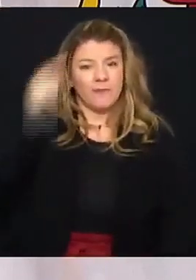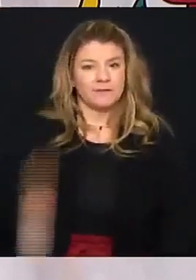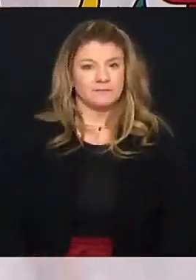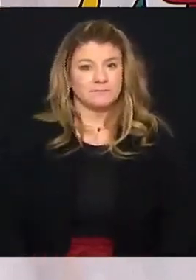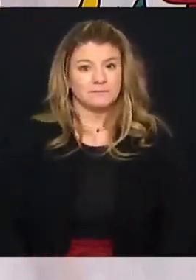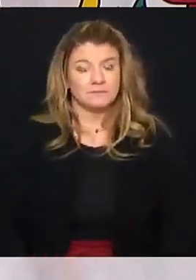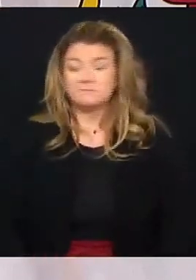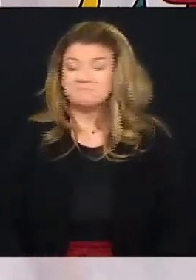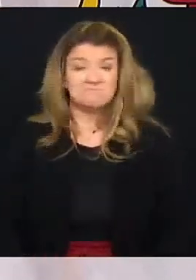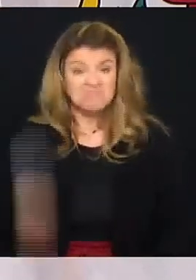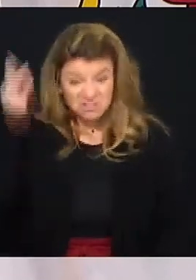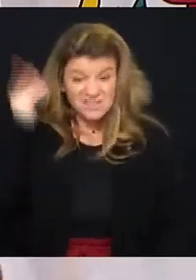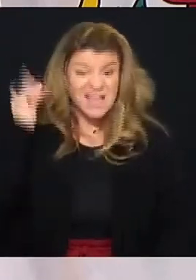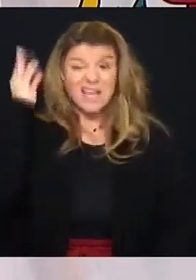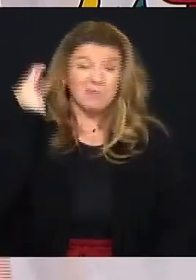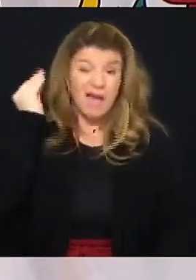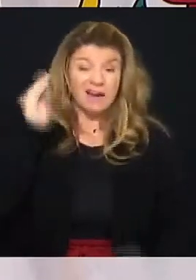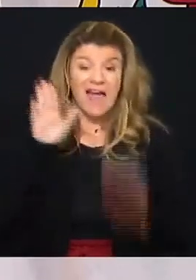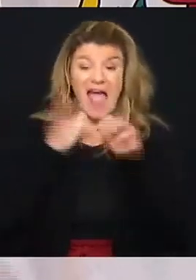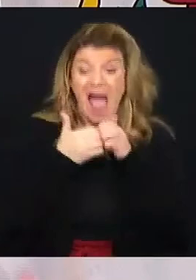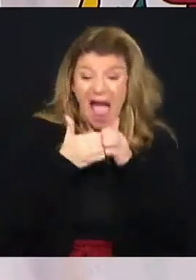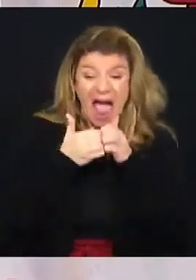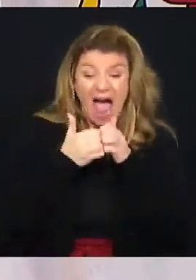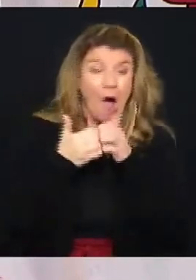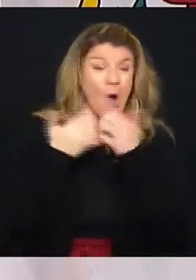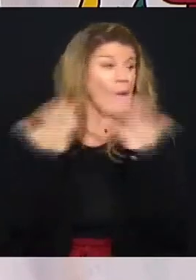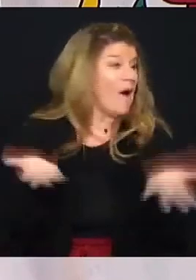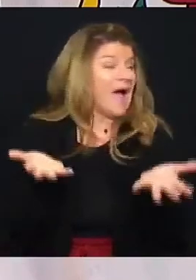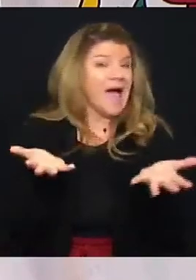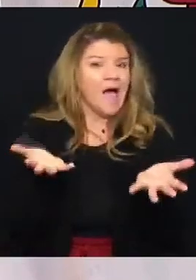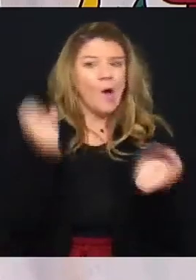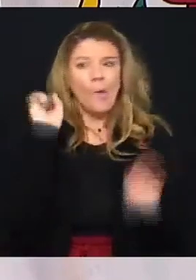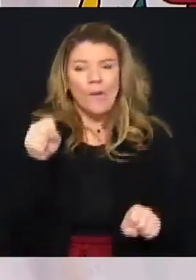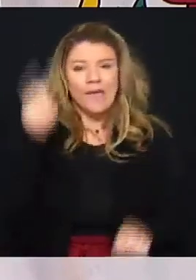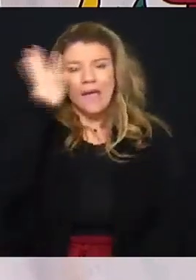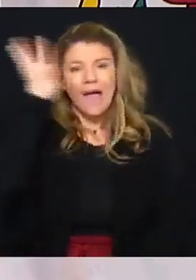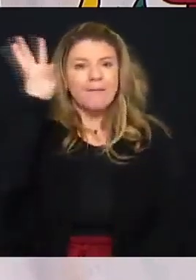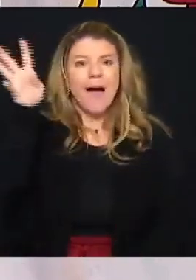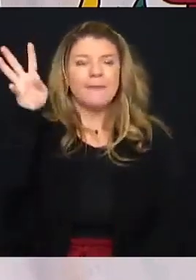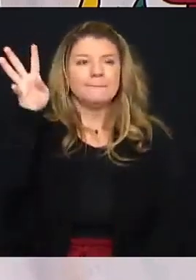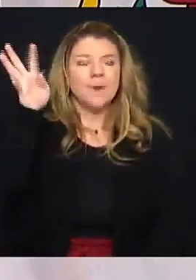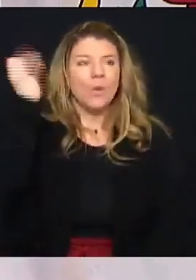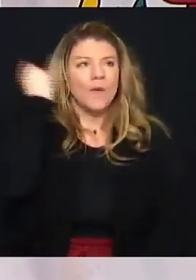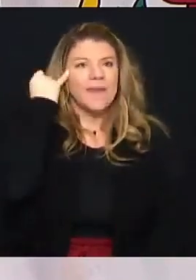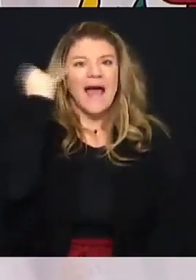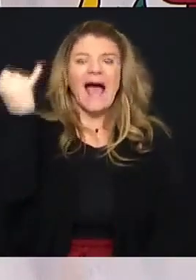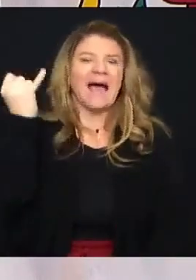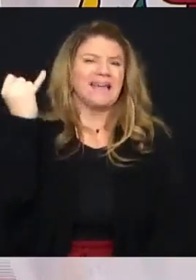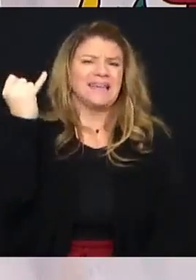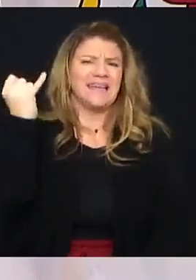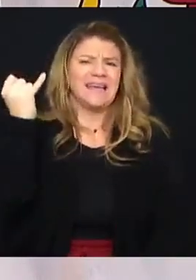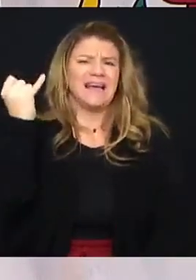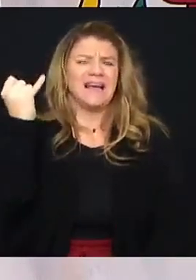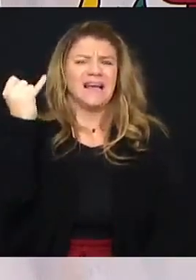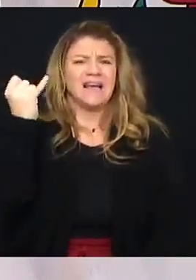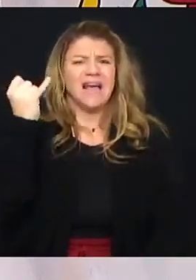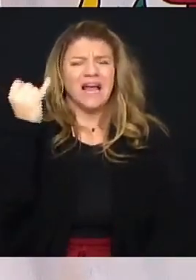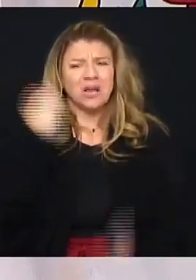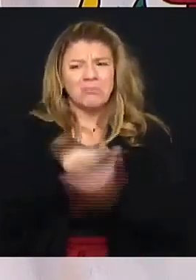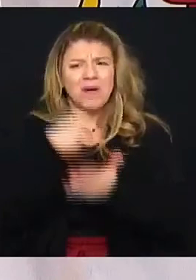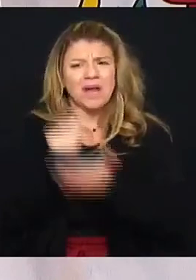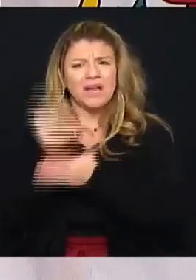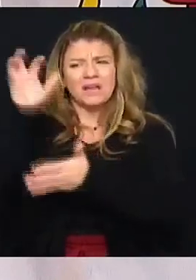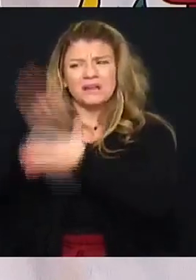Think about it. Think about how in the world we could come up with an idea to defund the